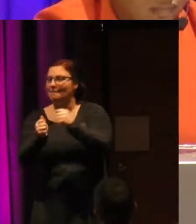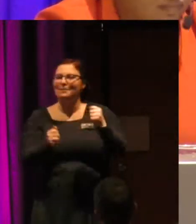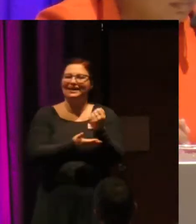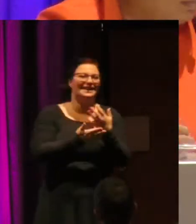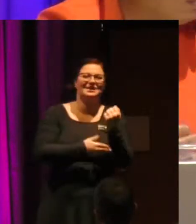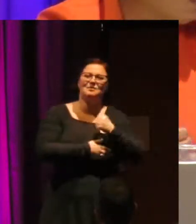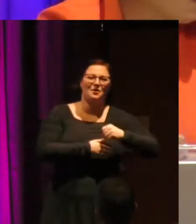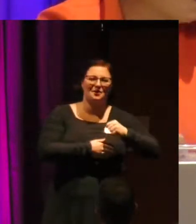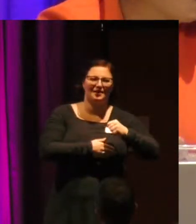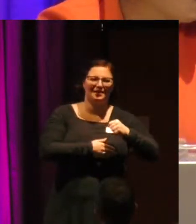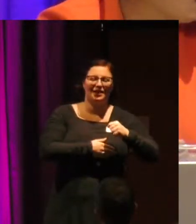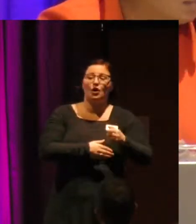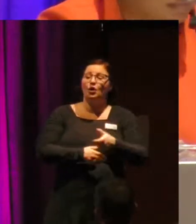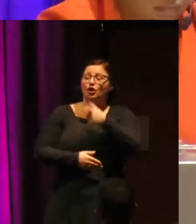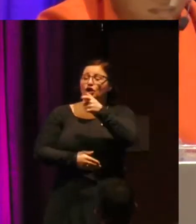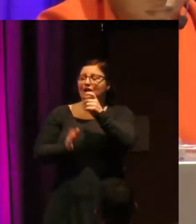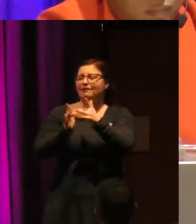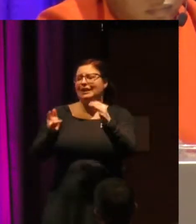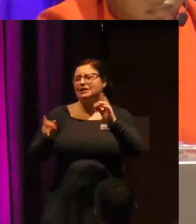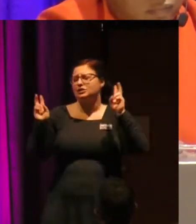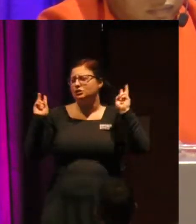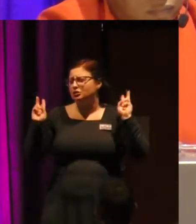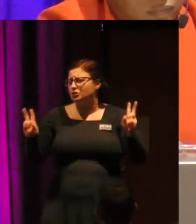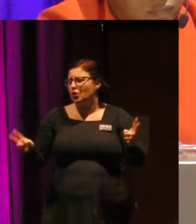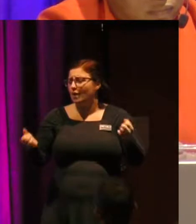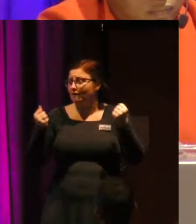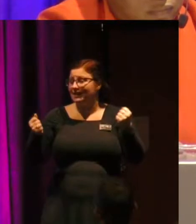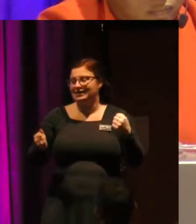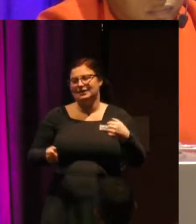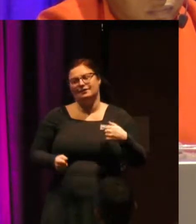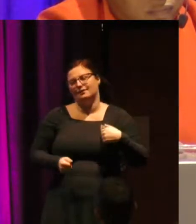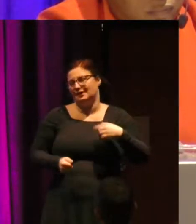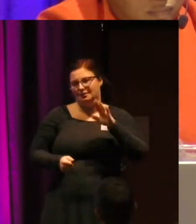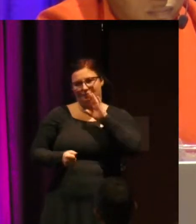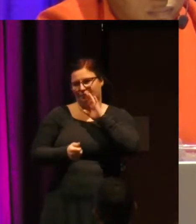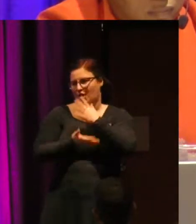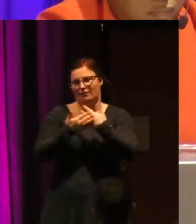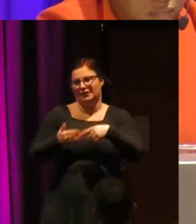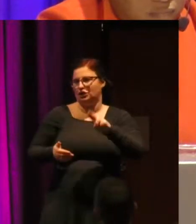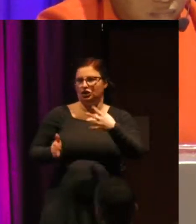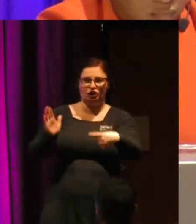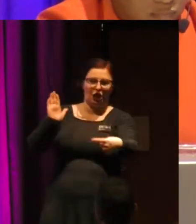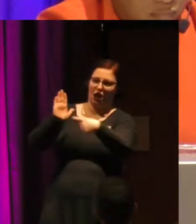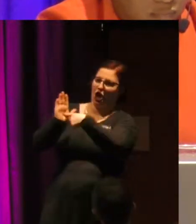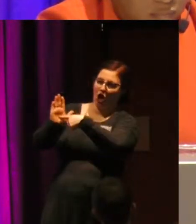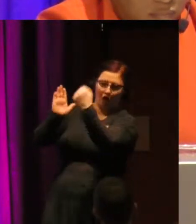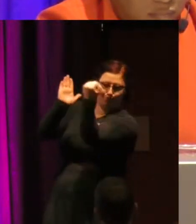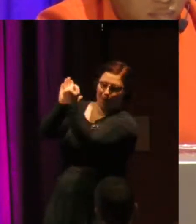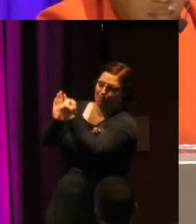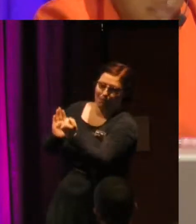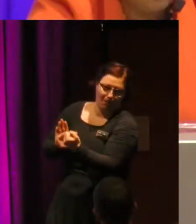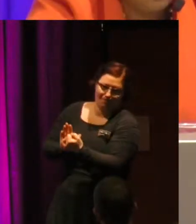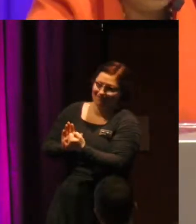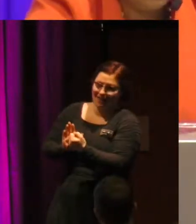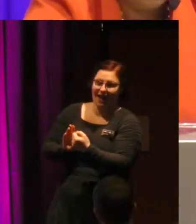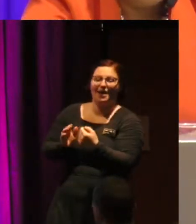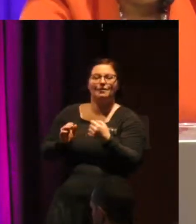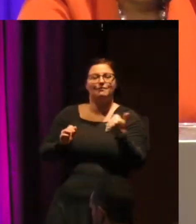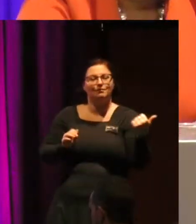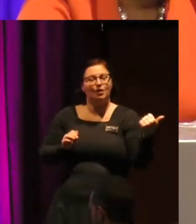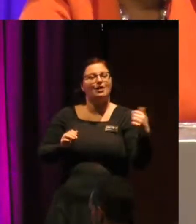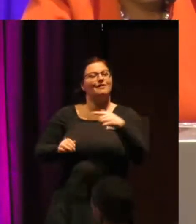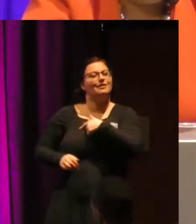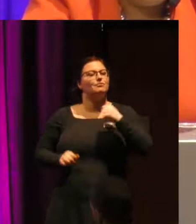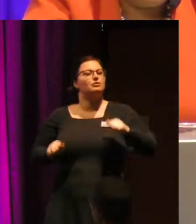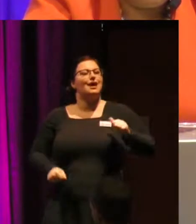And freedom of speech is so important. I don't think we need a lot of new legislations about this. We need to use the ones we